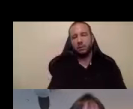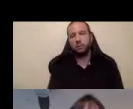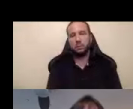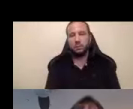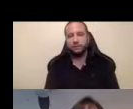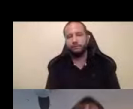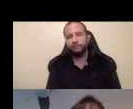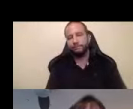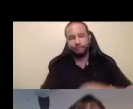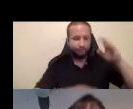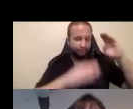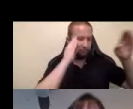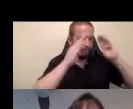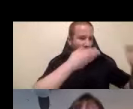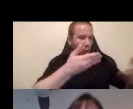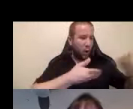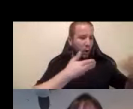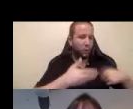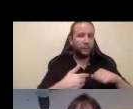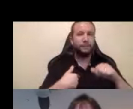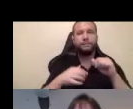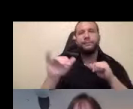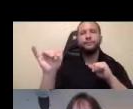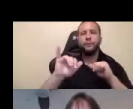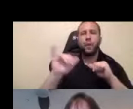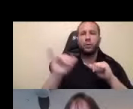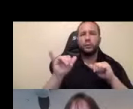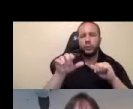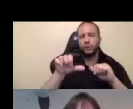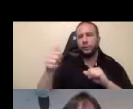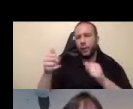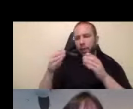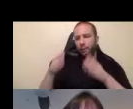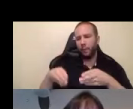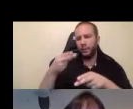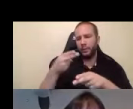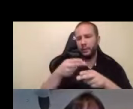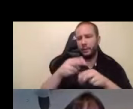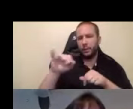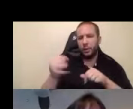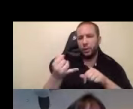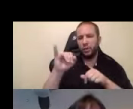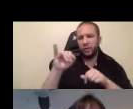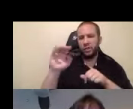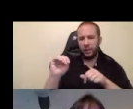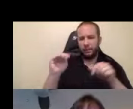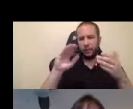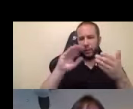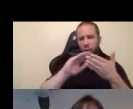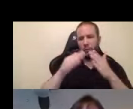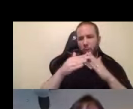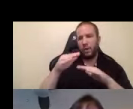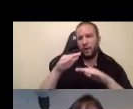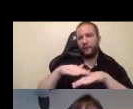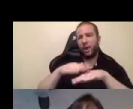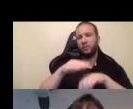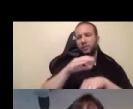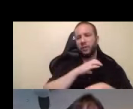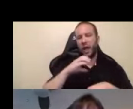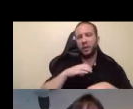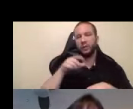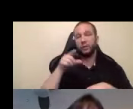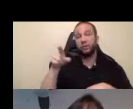Welcome. And I believe we're joined tonight by Jim with the Community Advisory Council. Jim, you were going to share